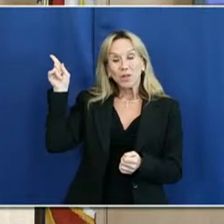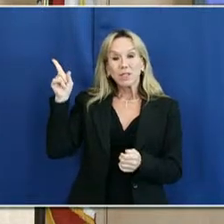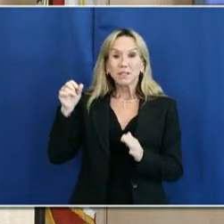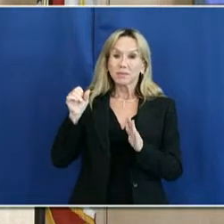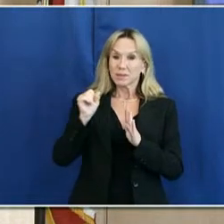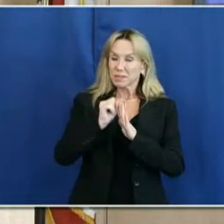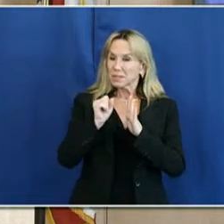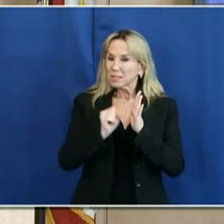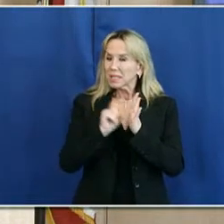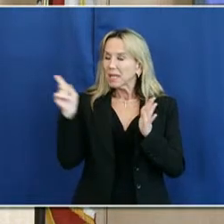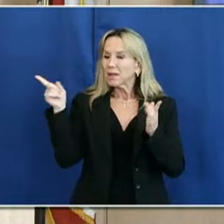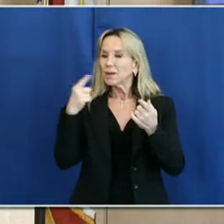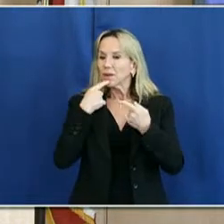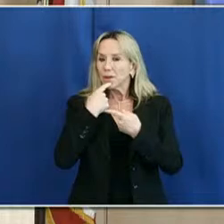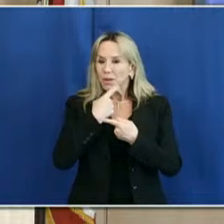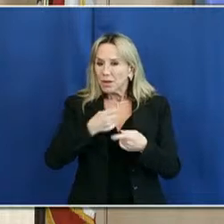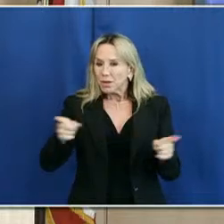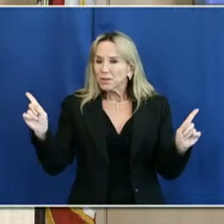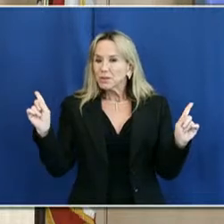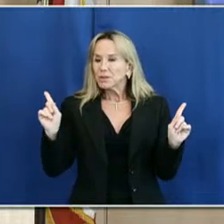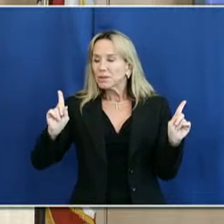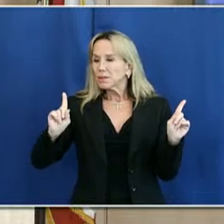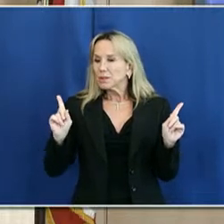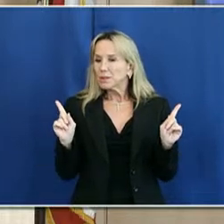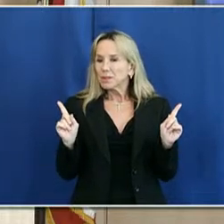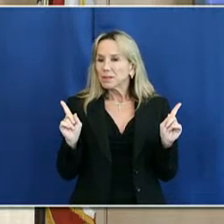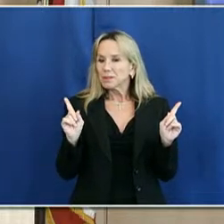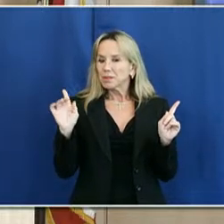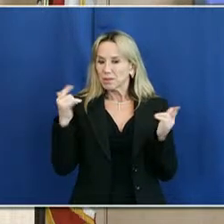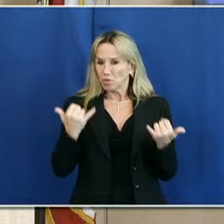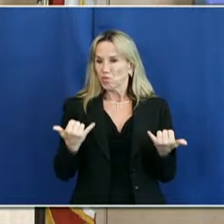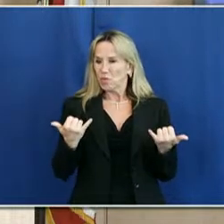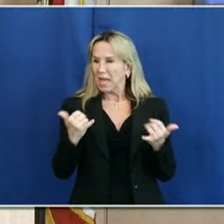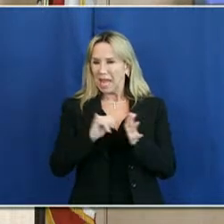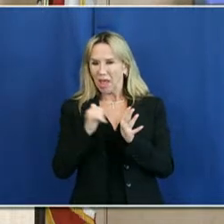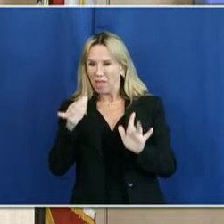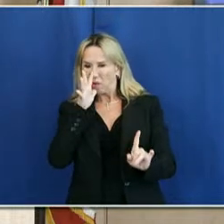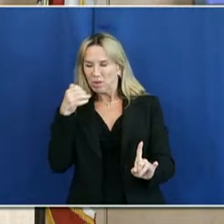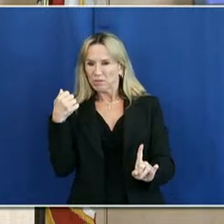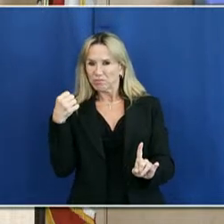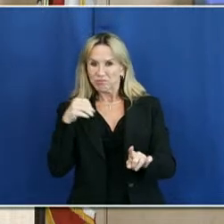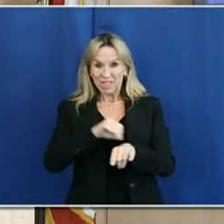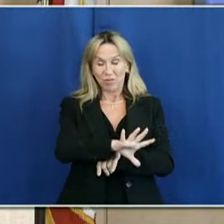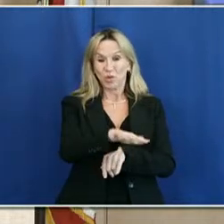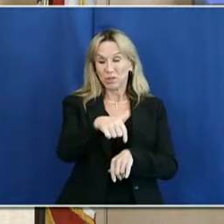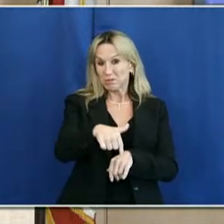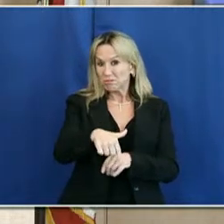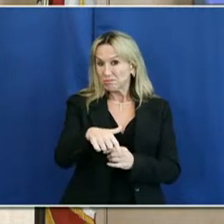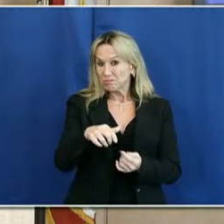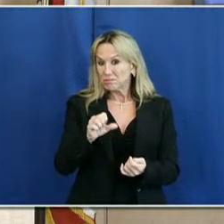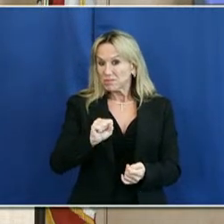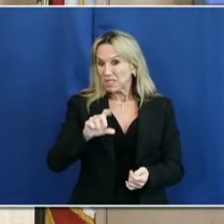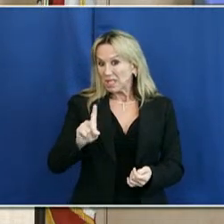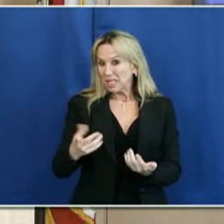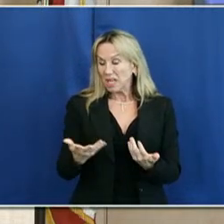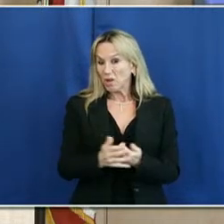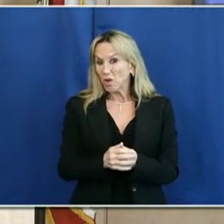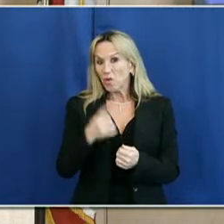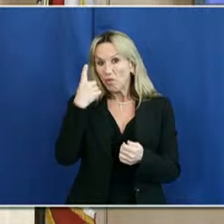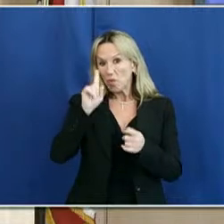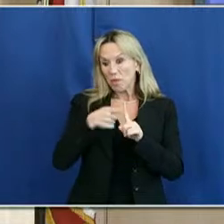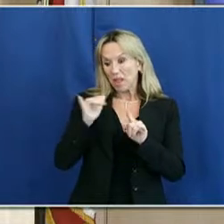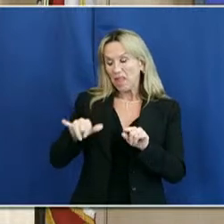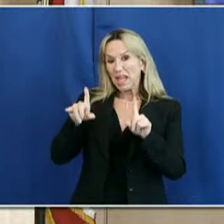state deal that was announced with Perkin Elmer earlier today, how is that going to impact San Diegans in terms of the amount of tests that will be done and